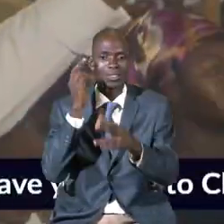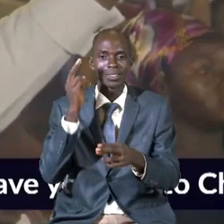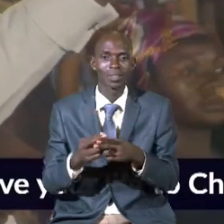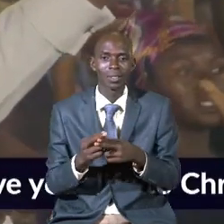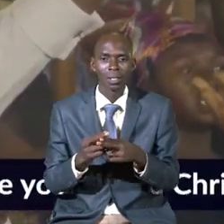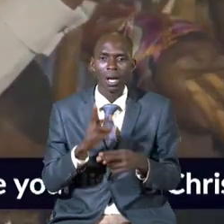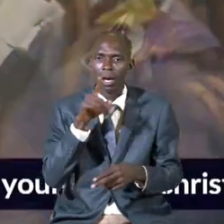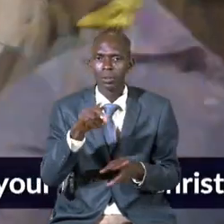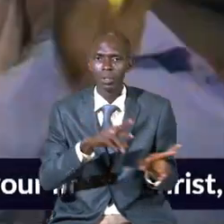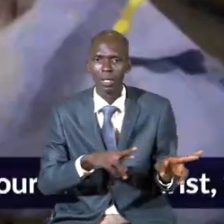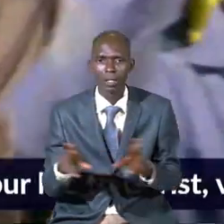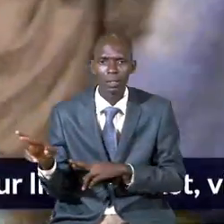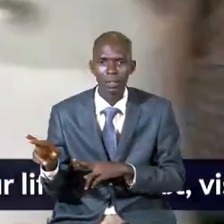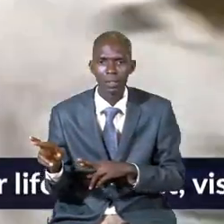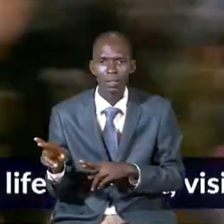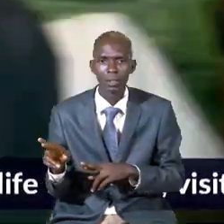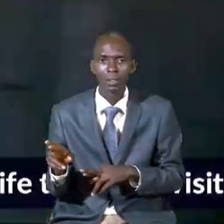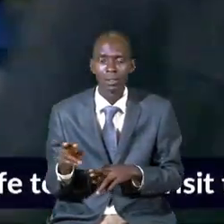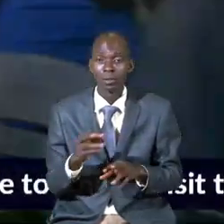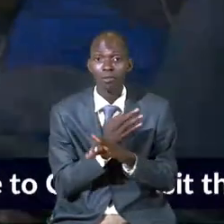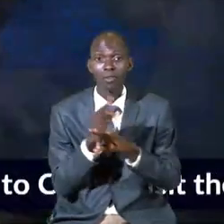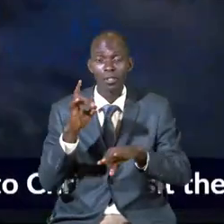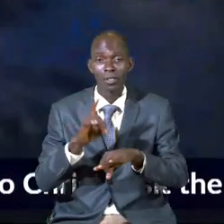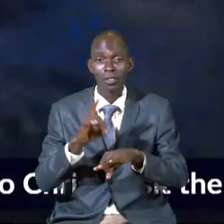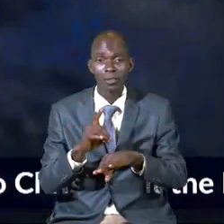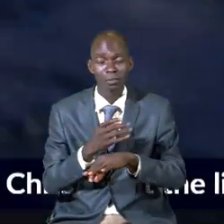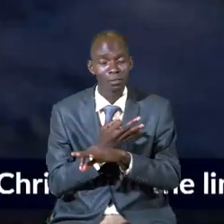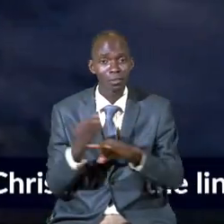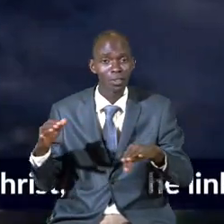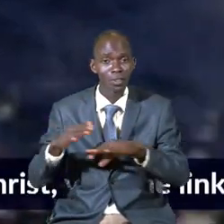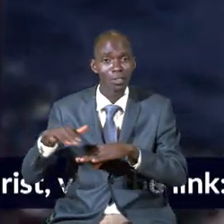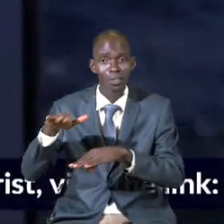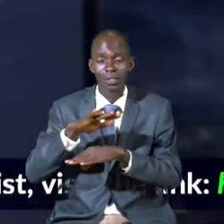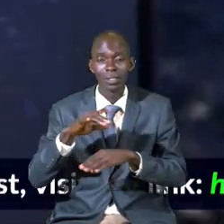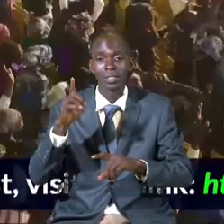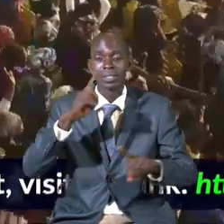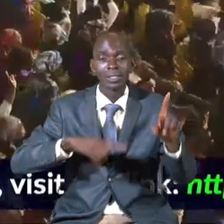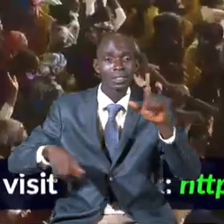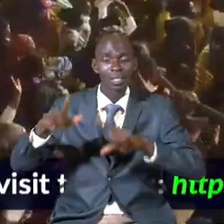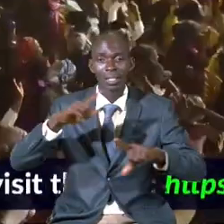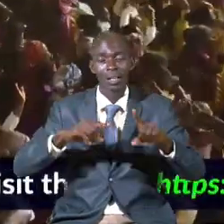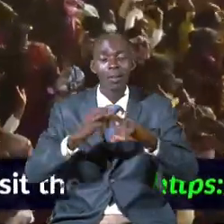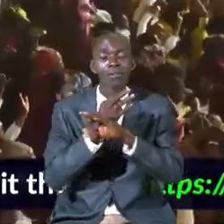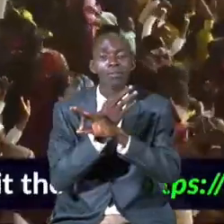ready freedom somebody shout freedom